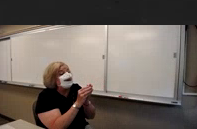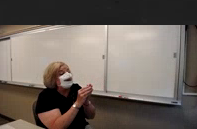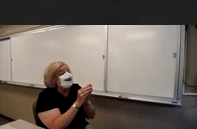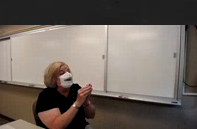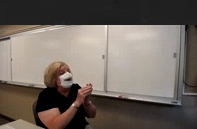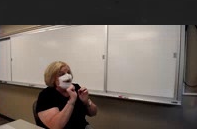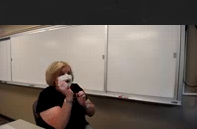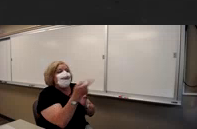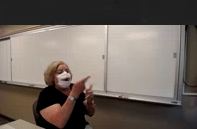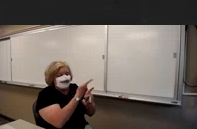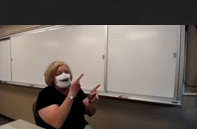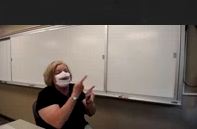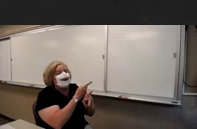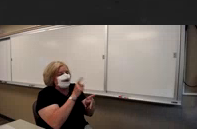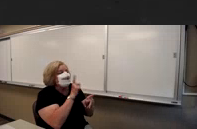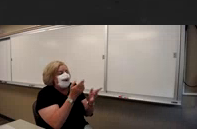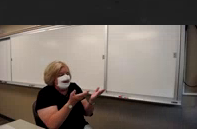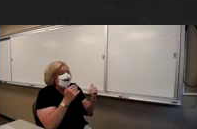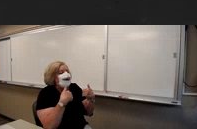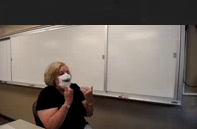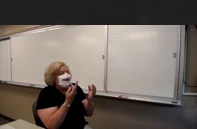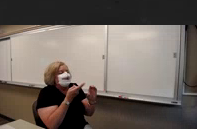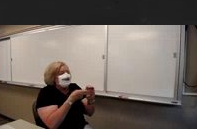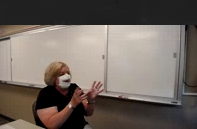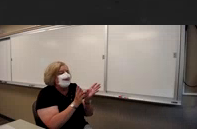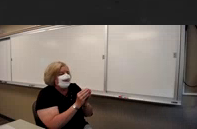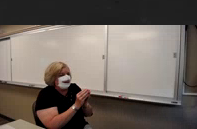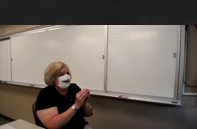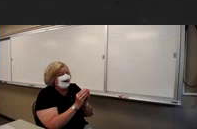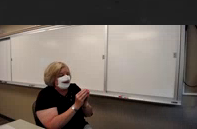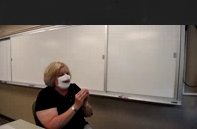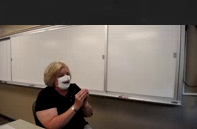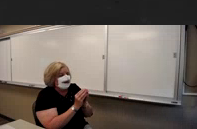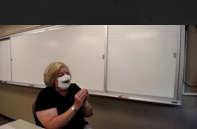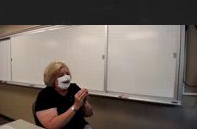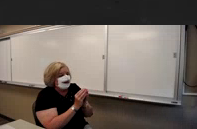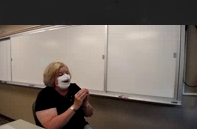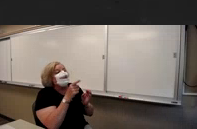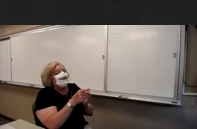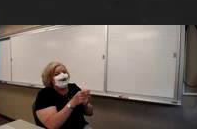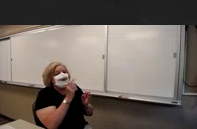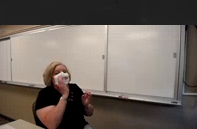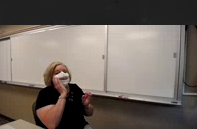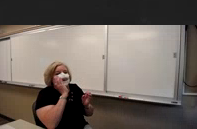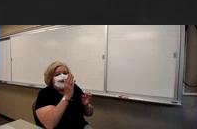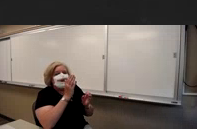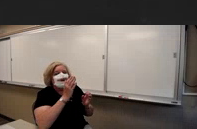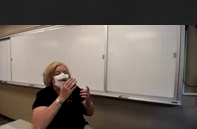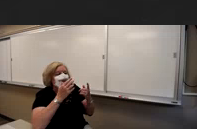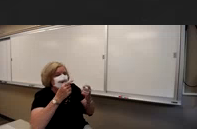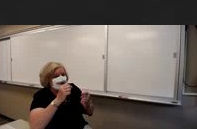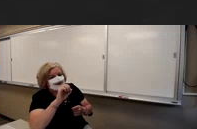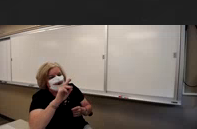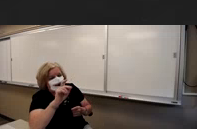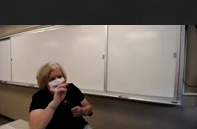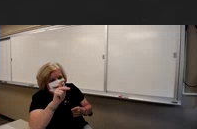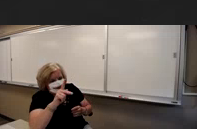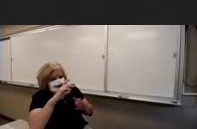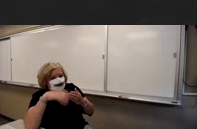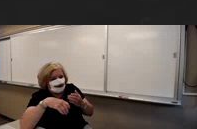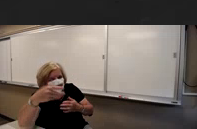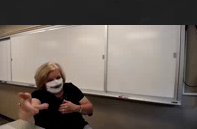all figured it out, you're here, right? When you join a meeting, you would go to either your Outlook calendar invite, or